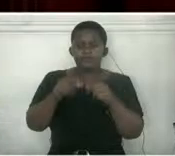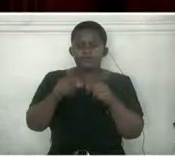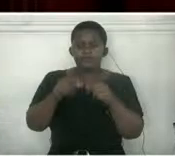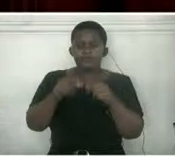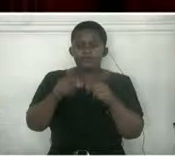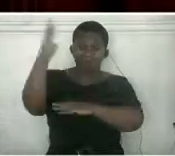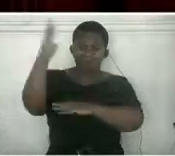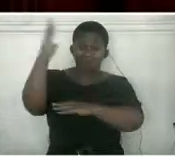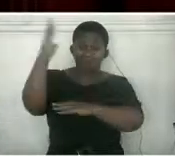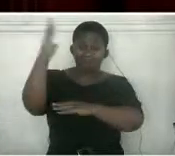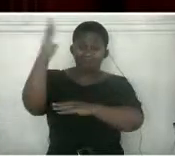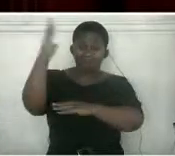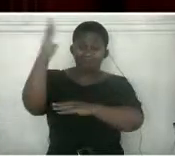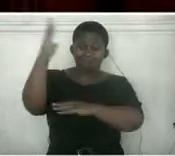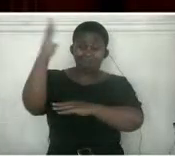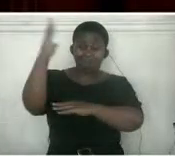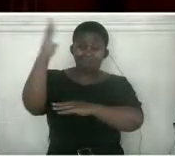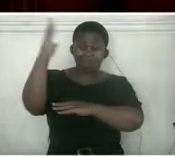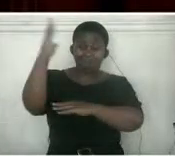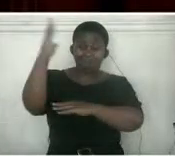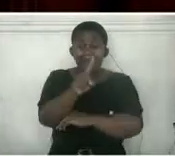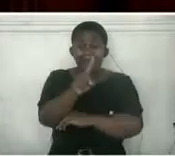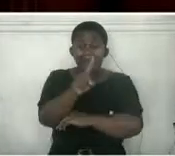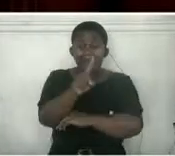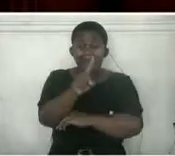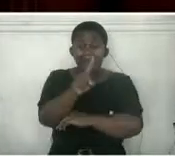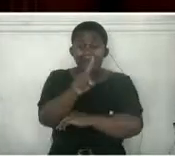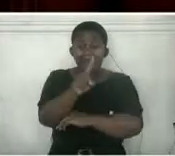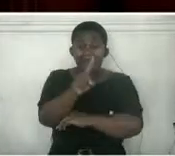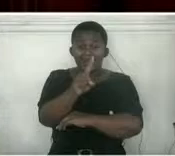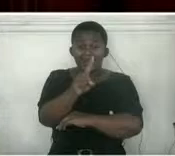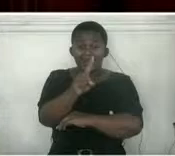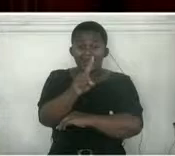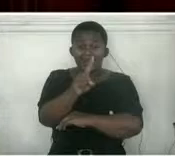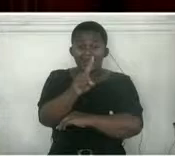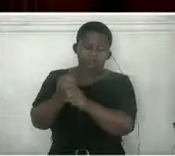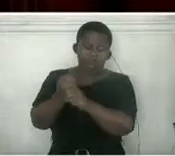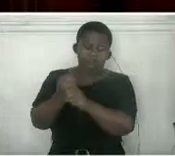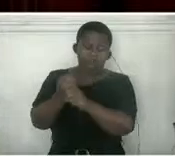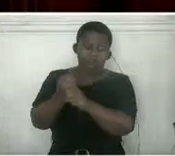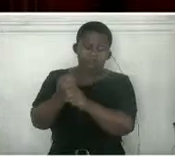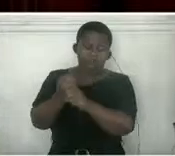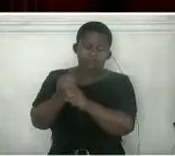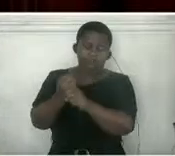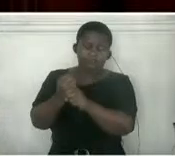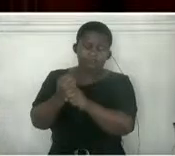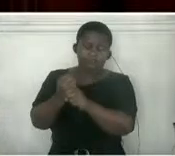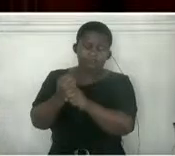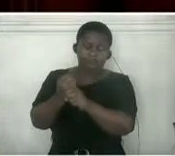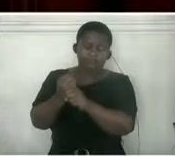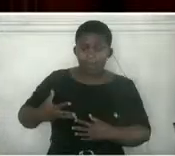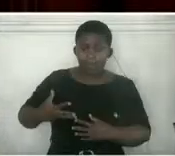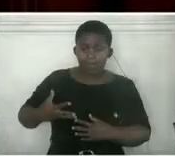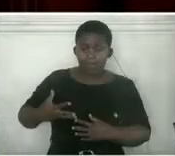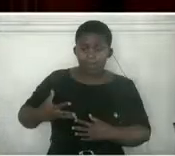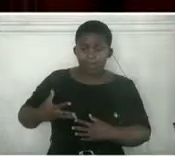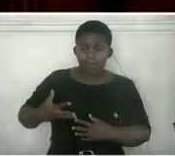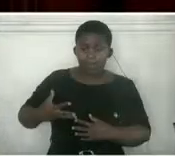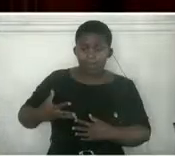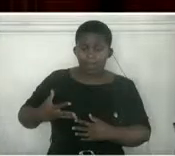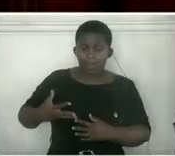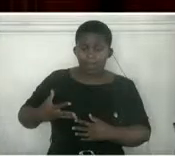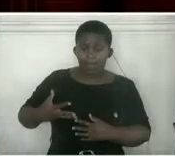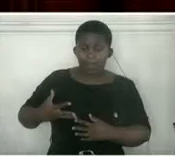address coincide with 150th birth anniversary of Umama Charlotte Maxeke